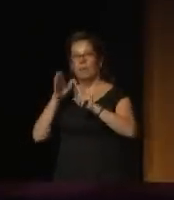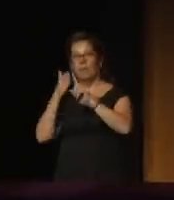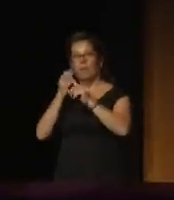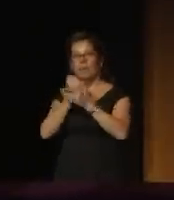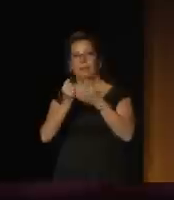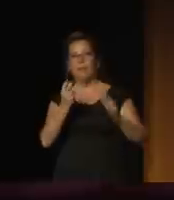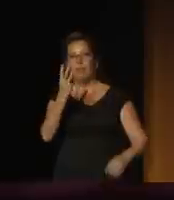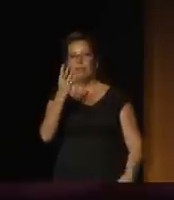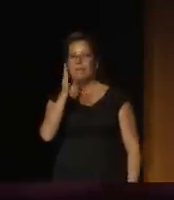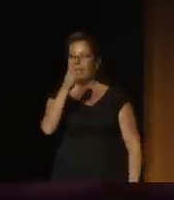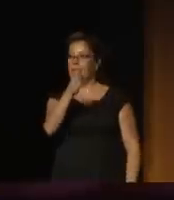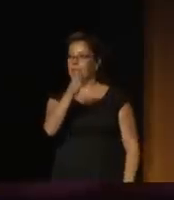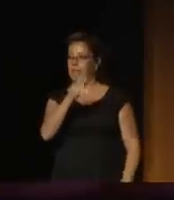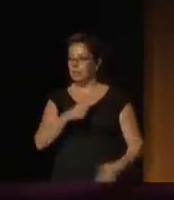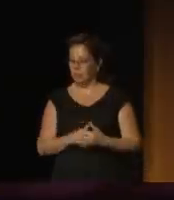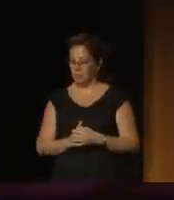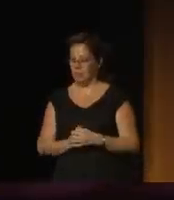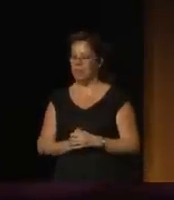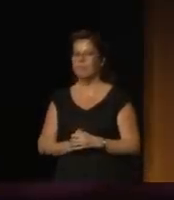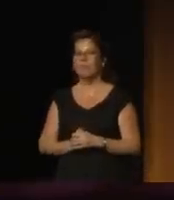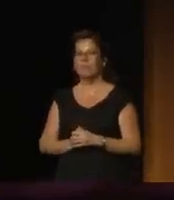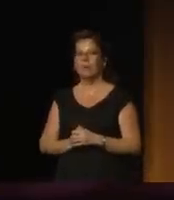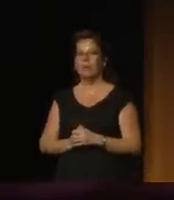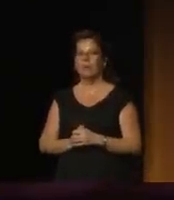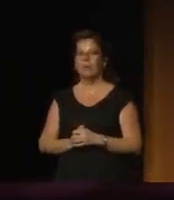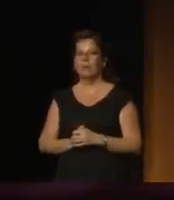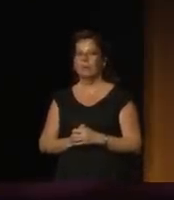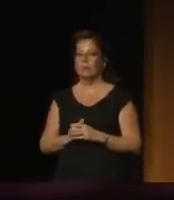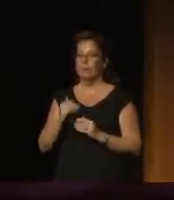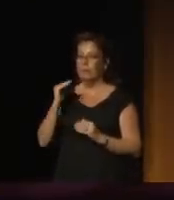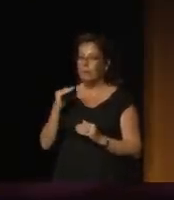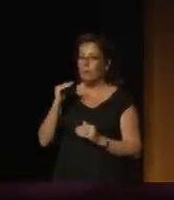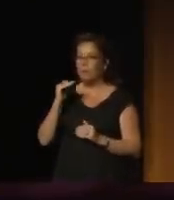yes. Oh. Lucky first. I'm a bit short.